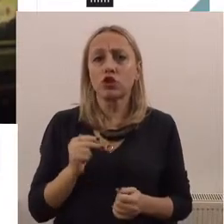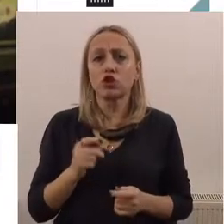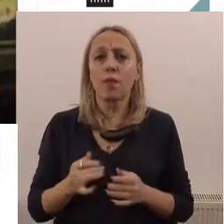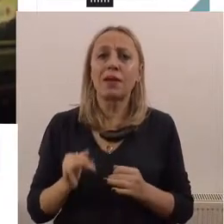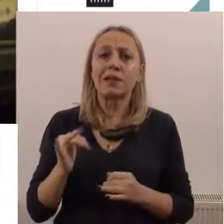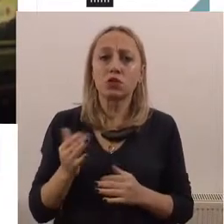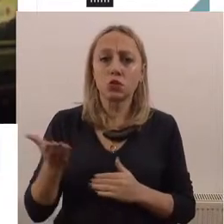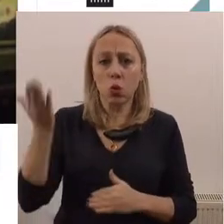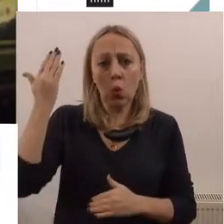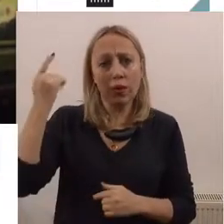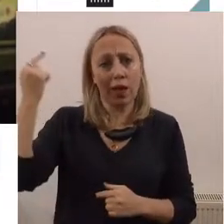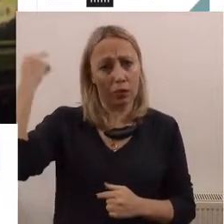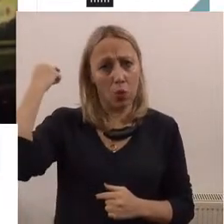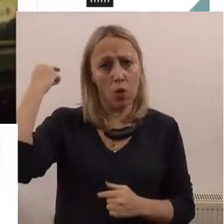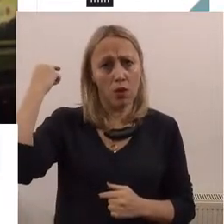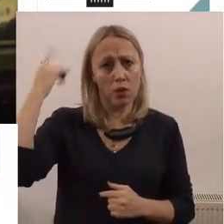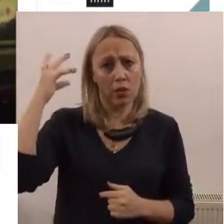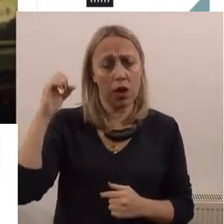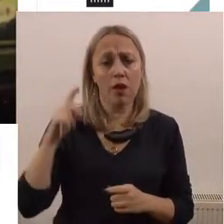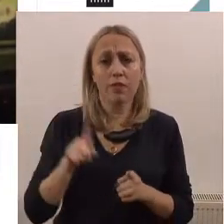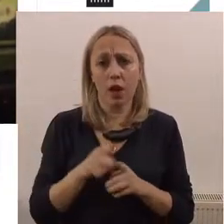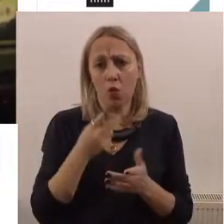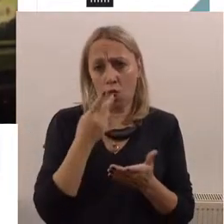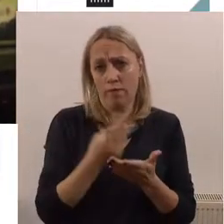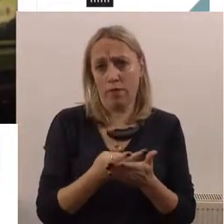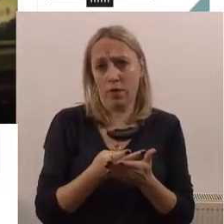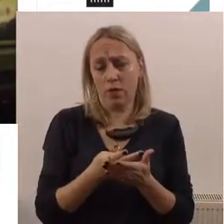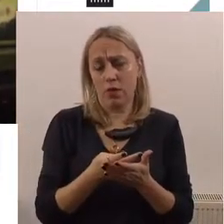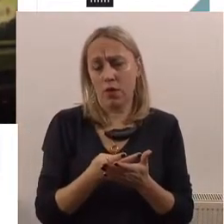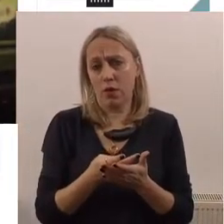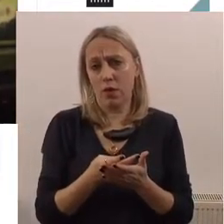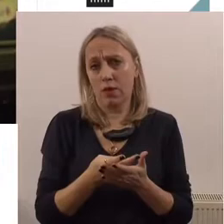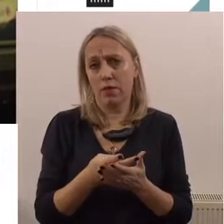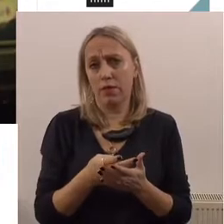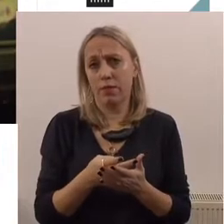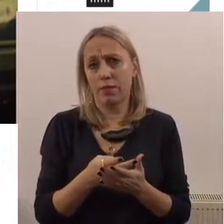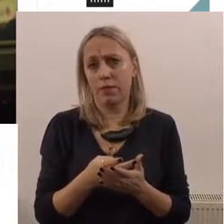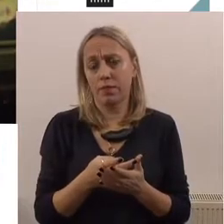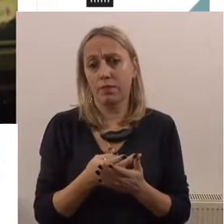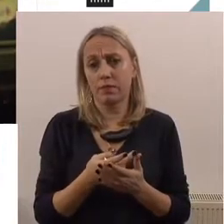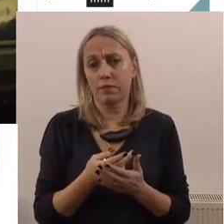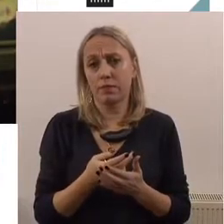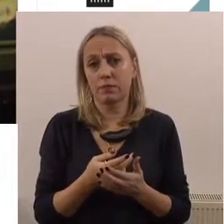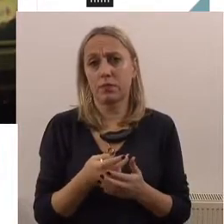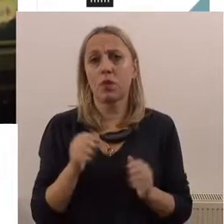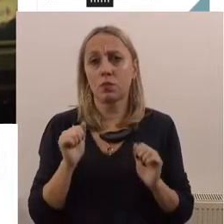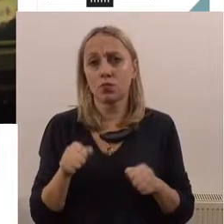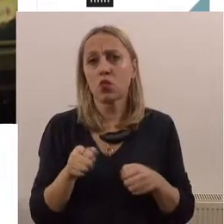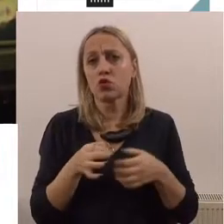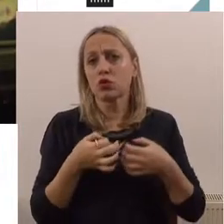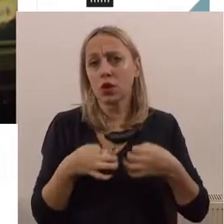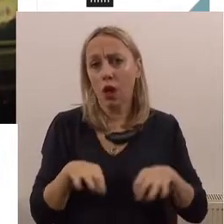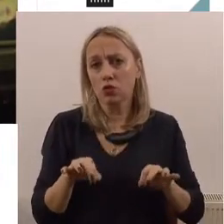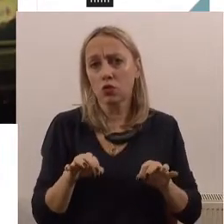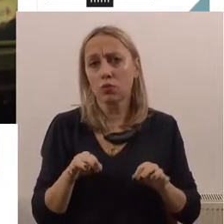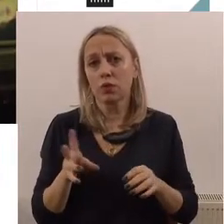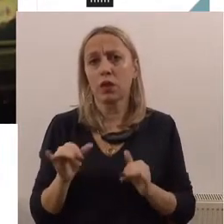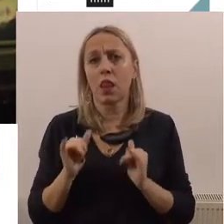People now are more important than the history then,